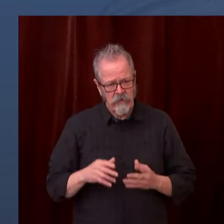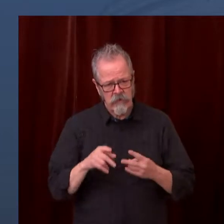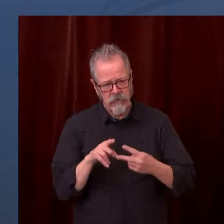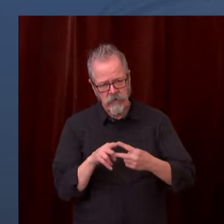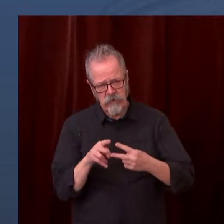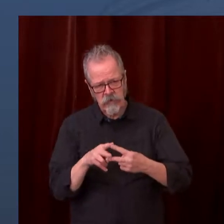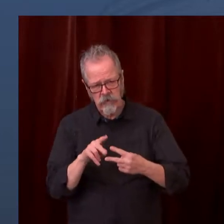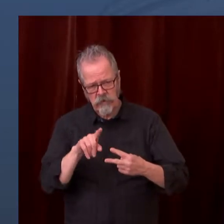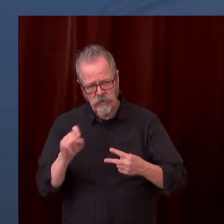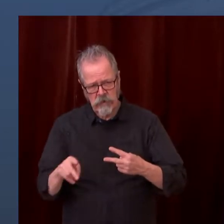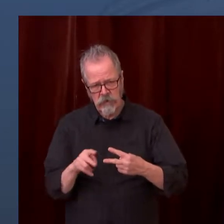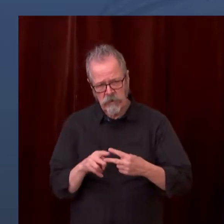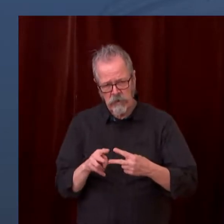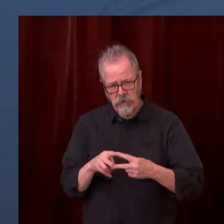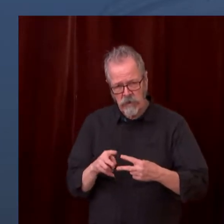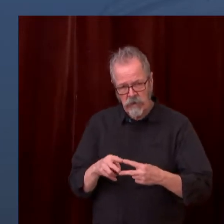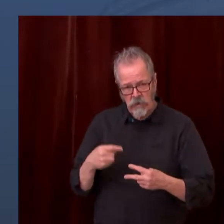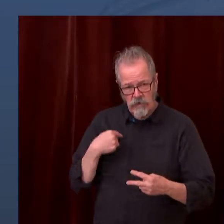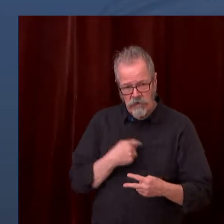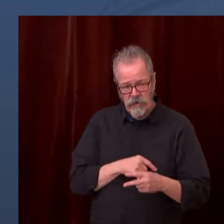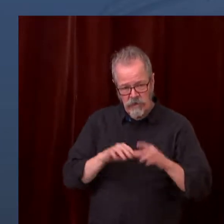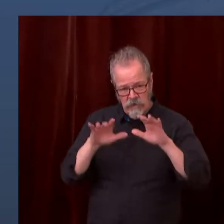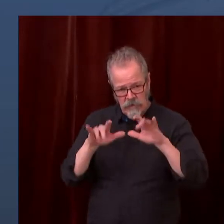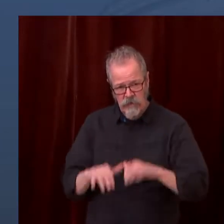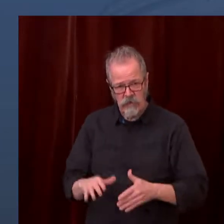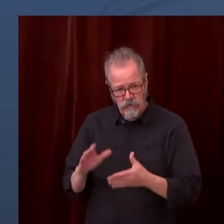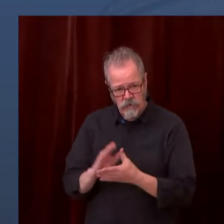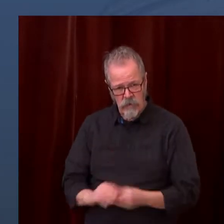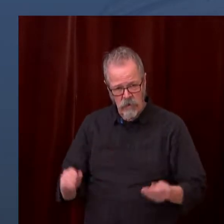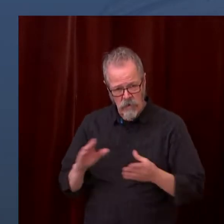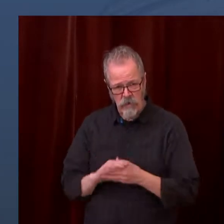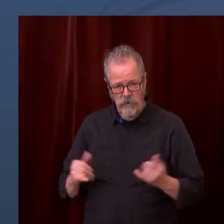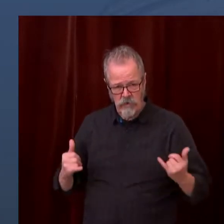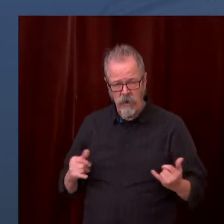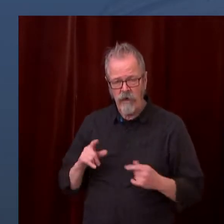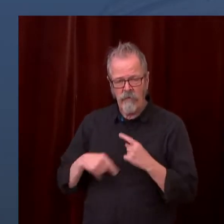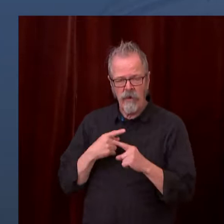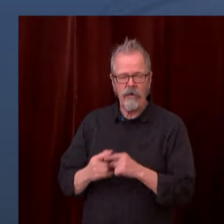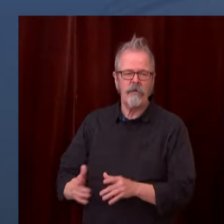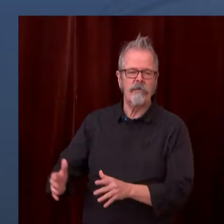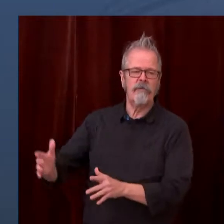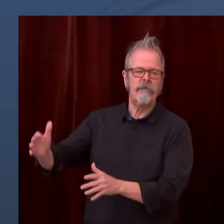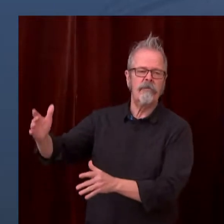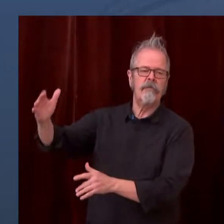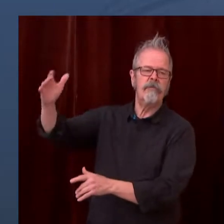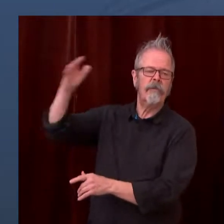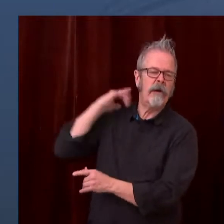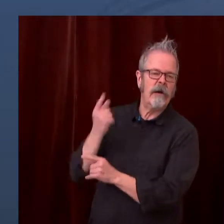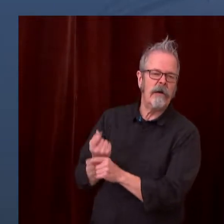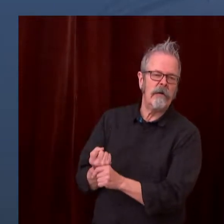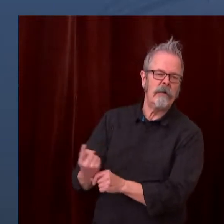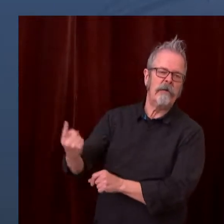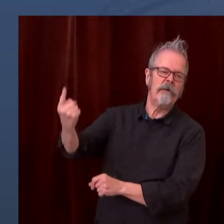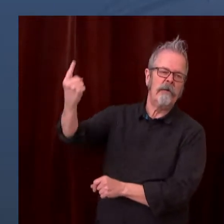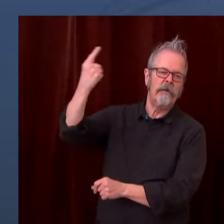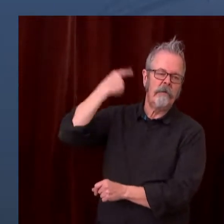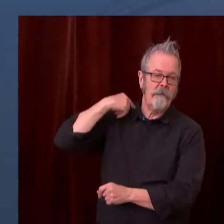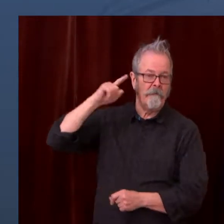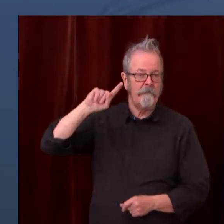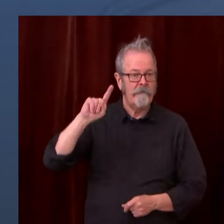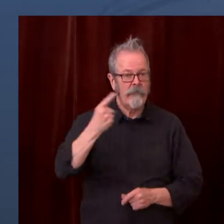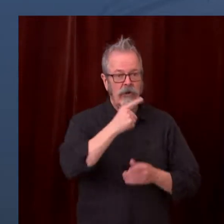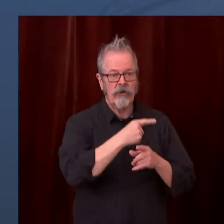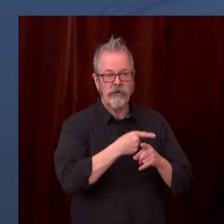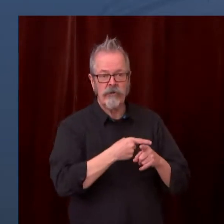State. What was it like for you? Can you remember your thoughts or any feelings in those first days, those first weeks, that first month as